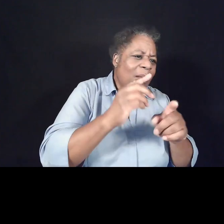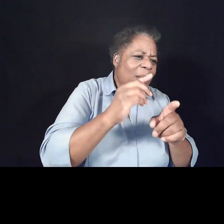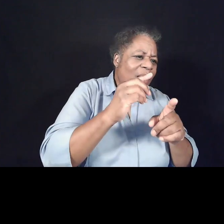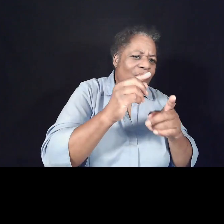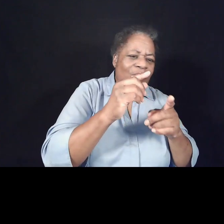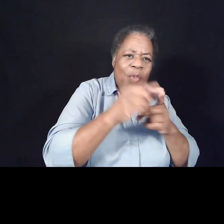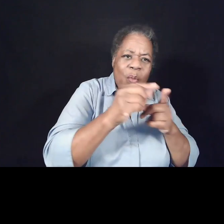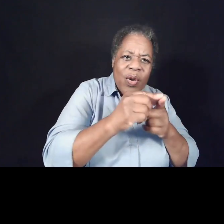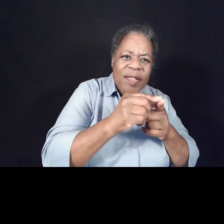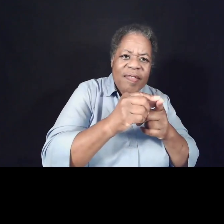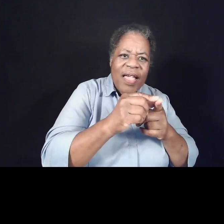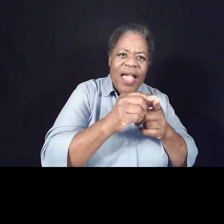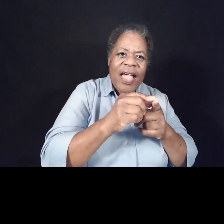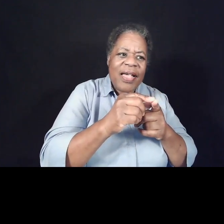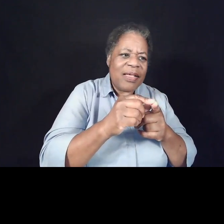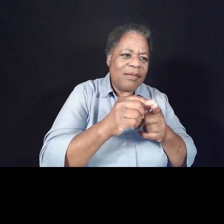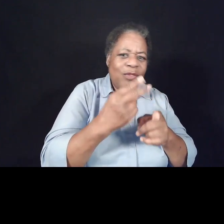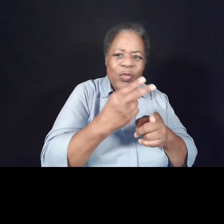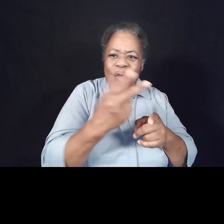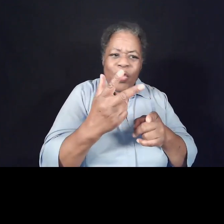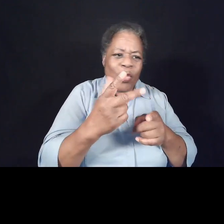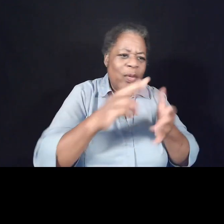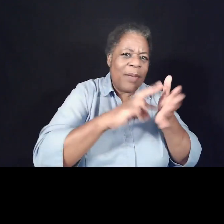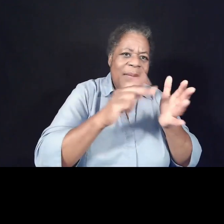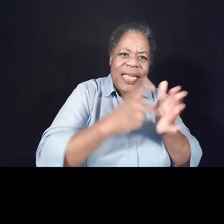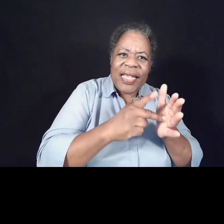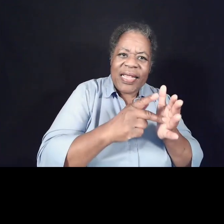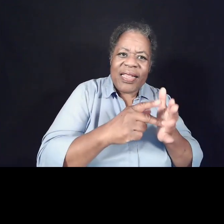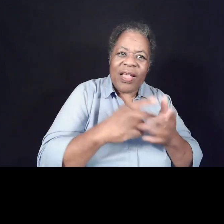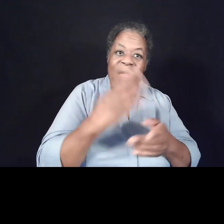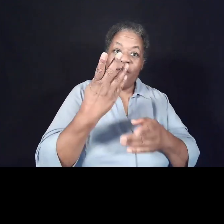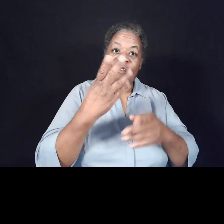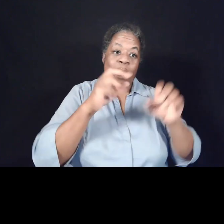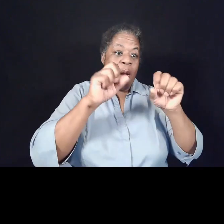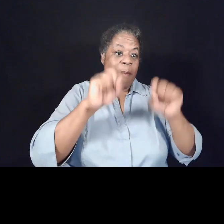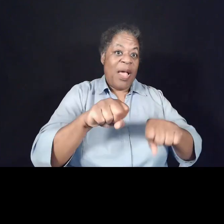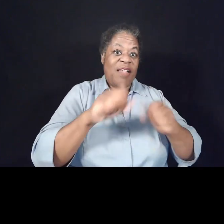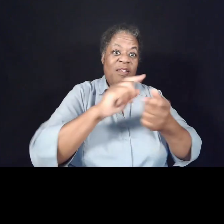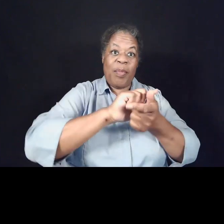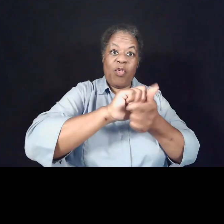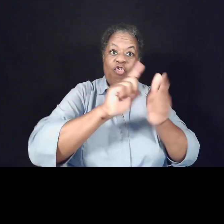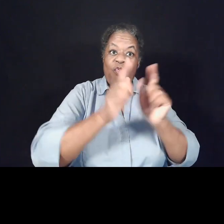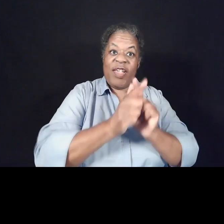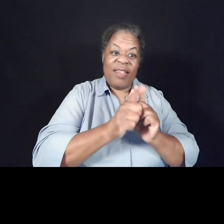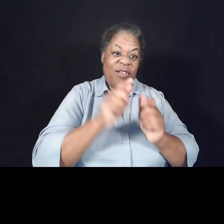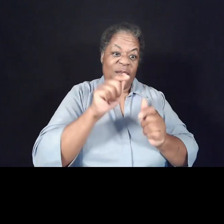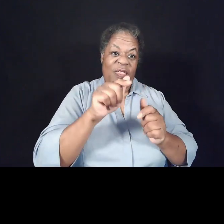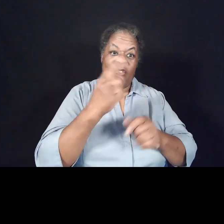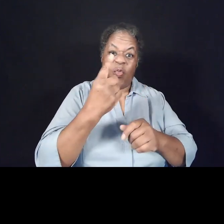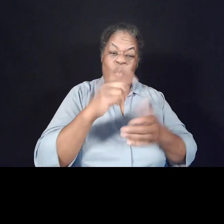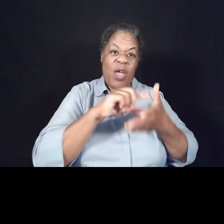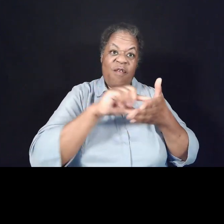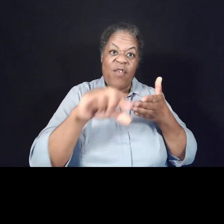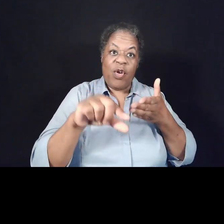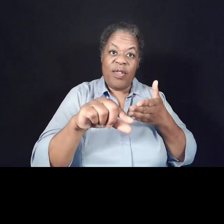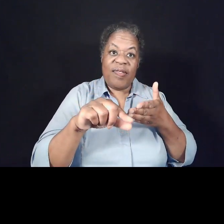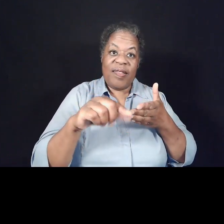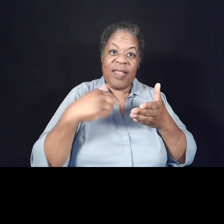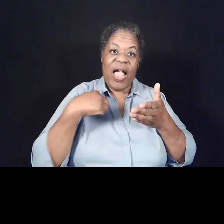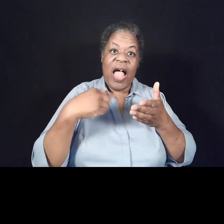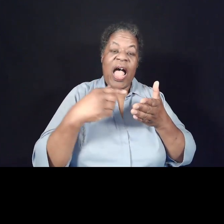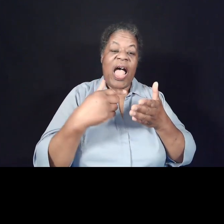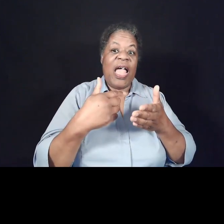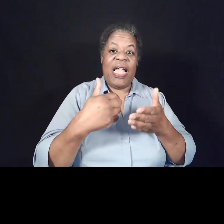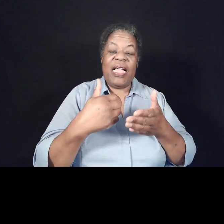meanings. There are no less than 4 possible translations of this one verse. I actually wrote a